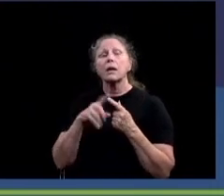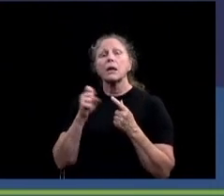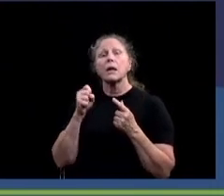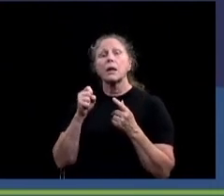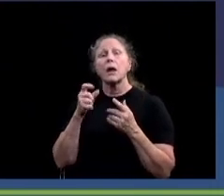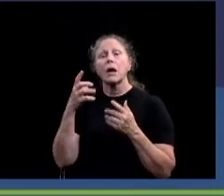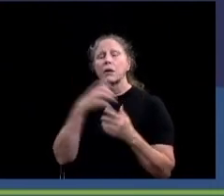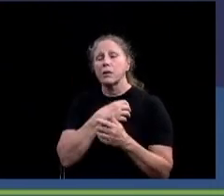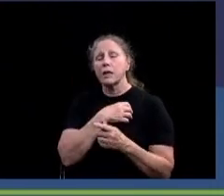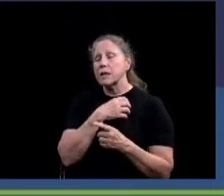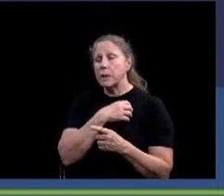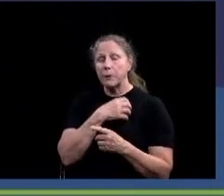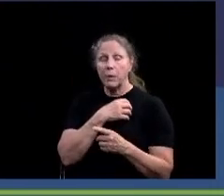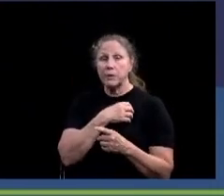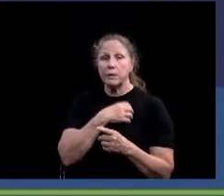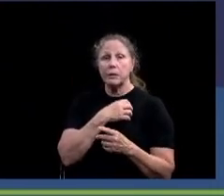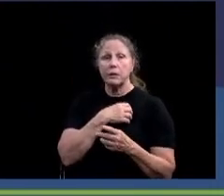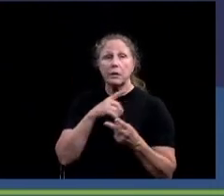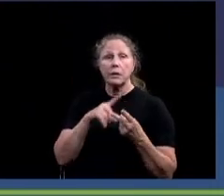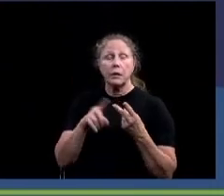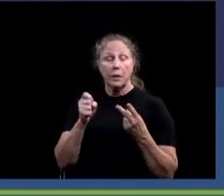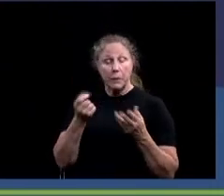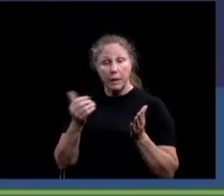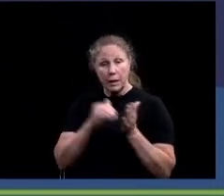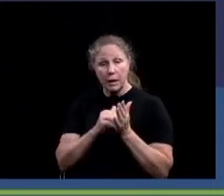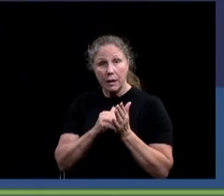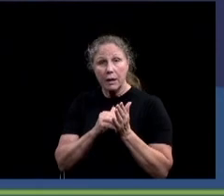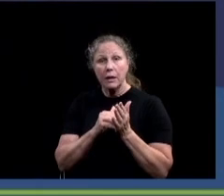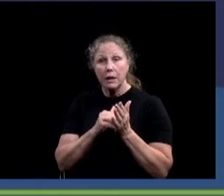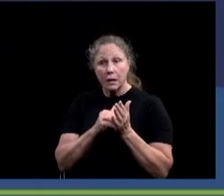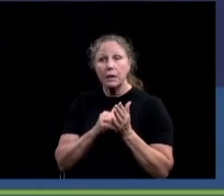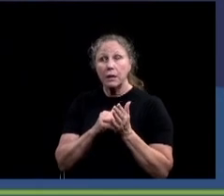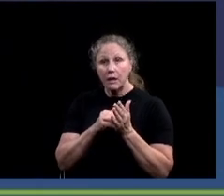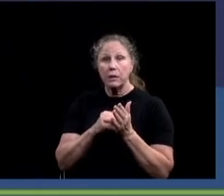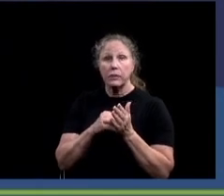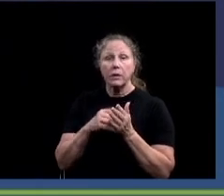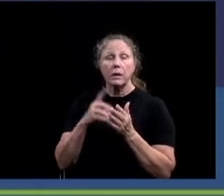against them, is there some sort of internal document that tracks